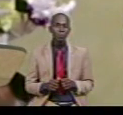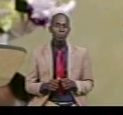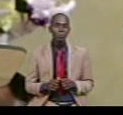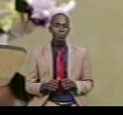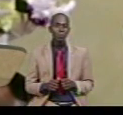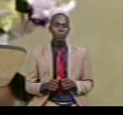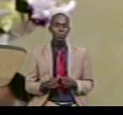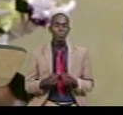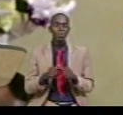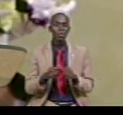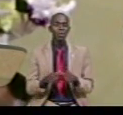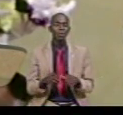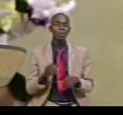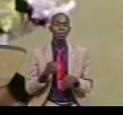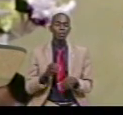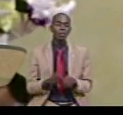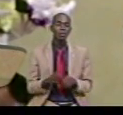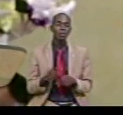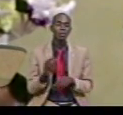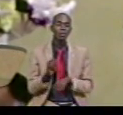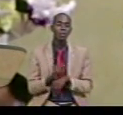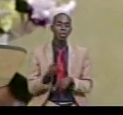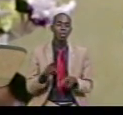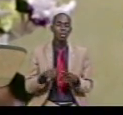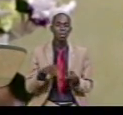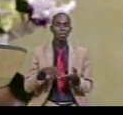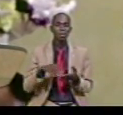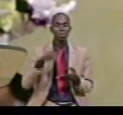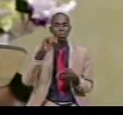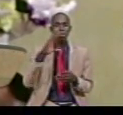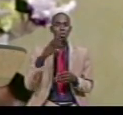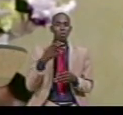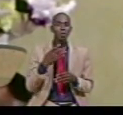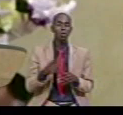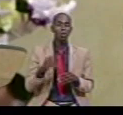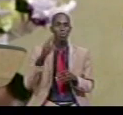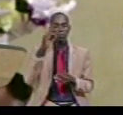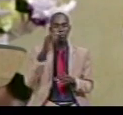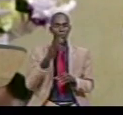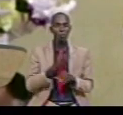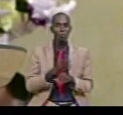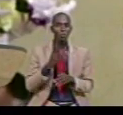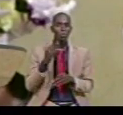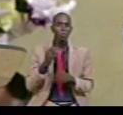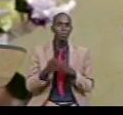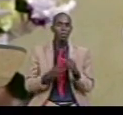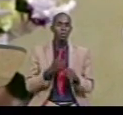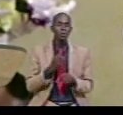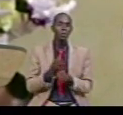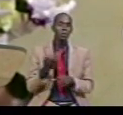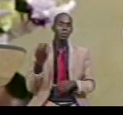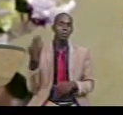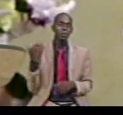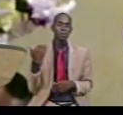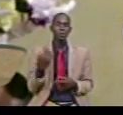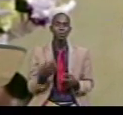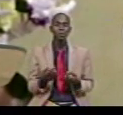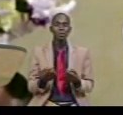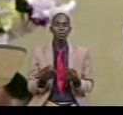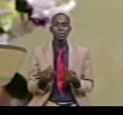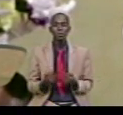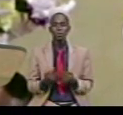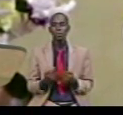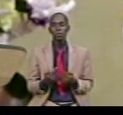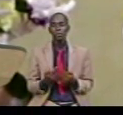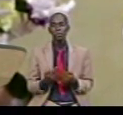faith, ensuring that the flame ignited 50 years ago continue to burn brightly for